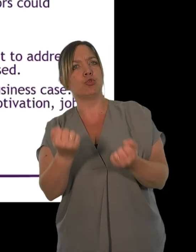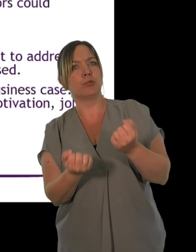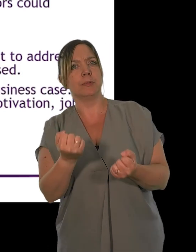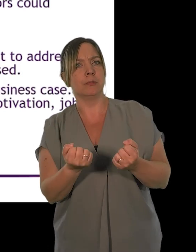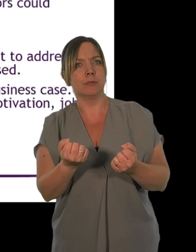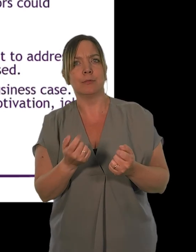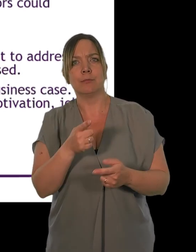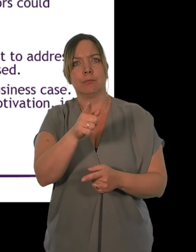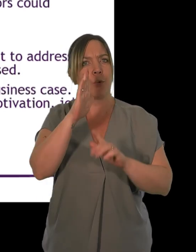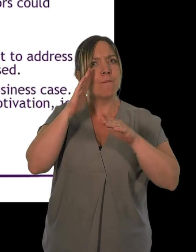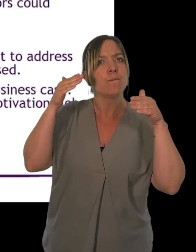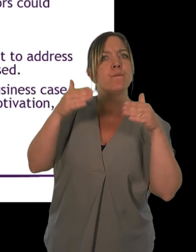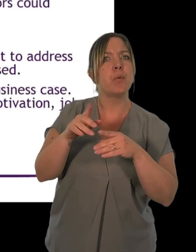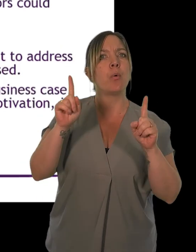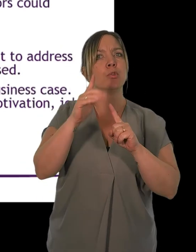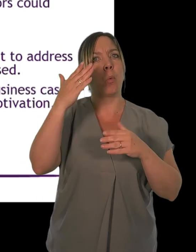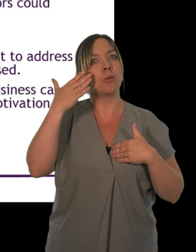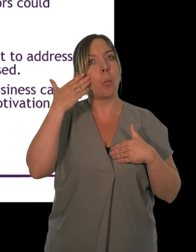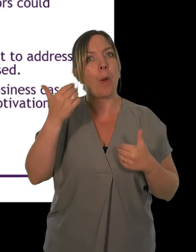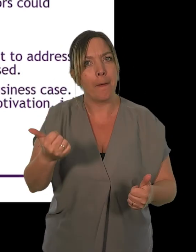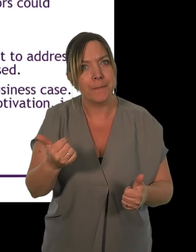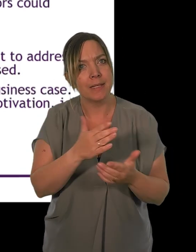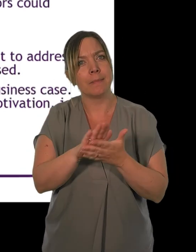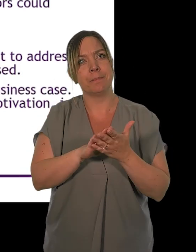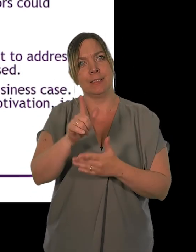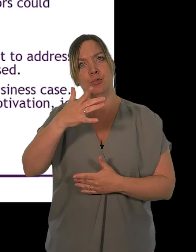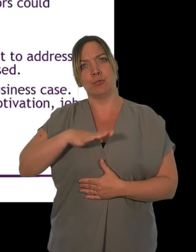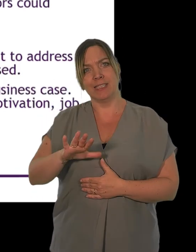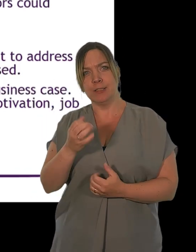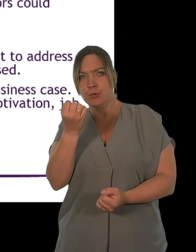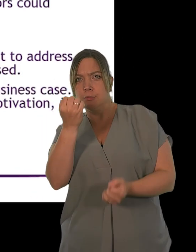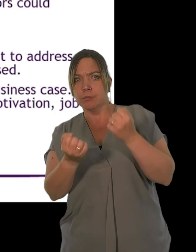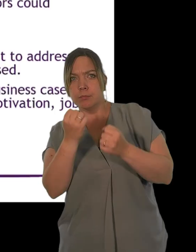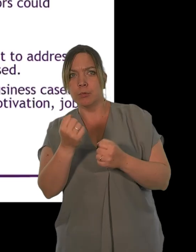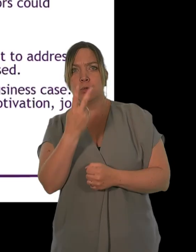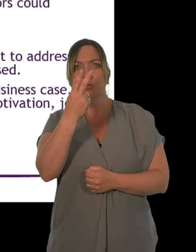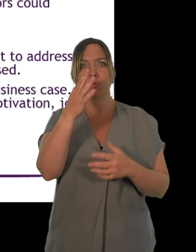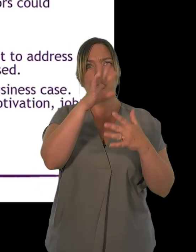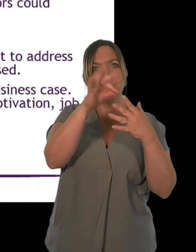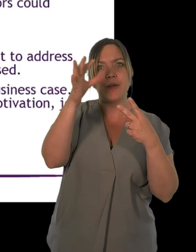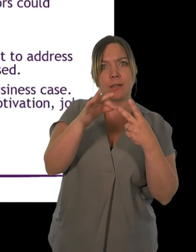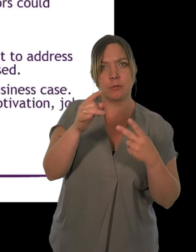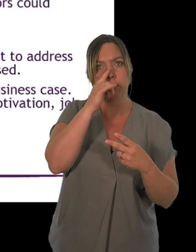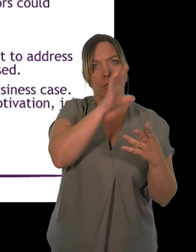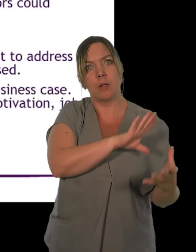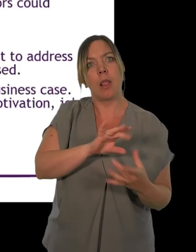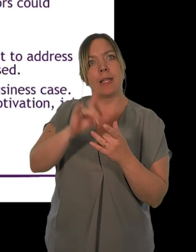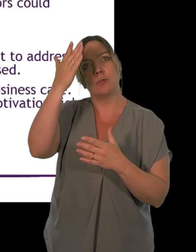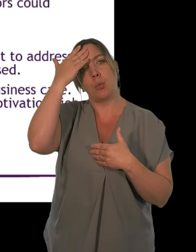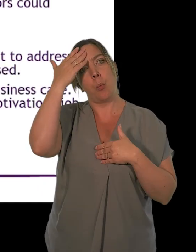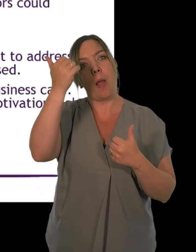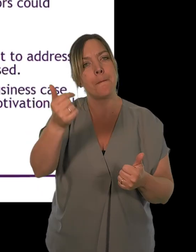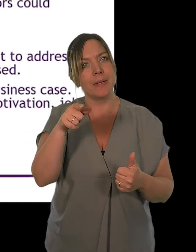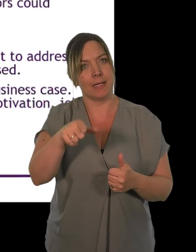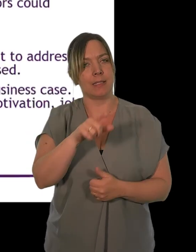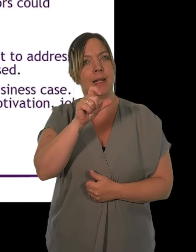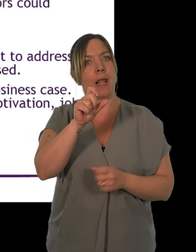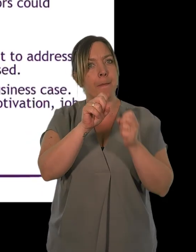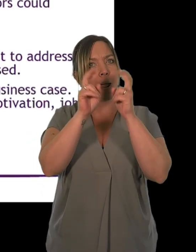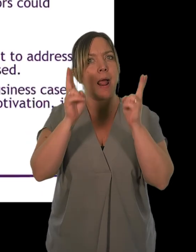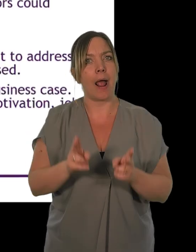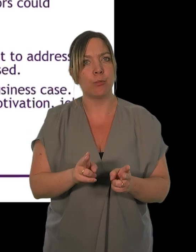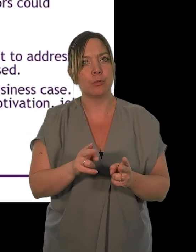information provided to you in the case study. You could consider the importance of well-being from both the